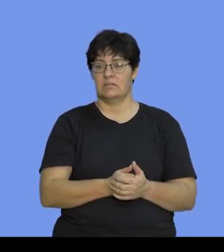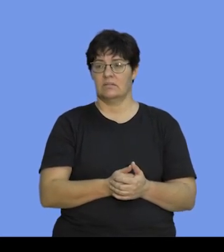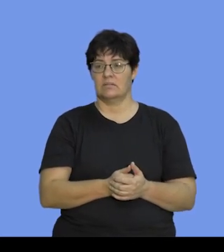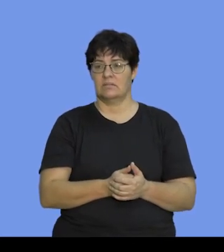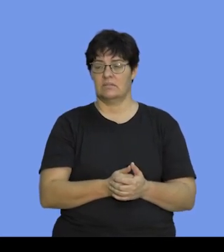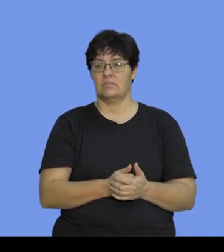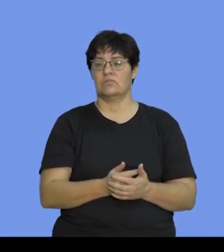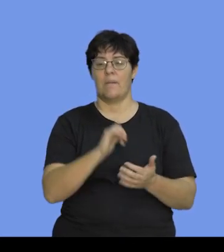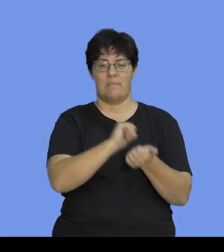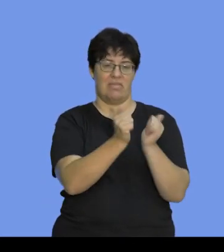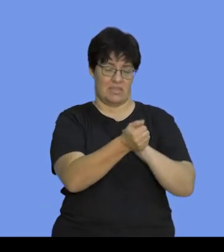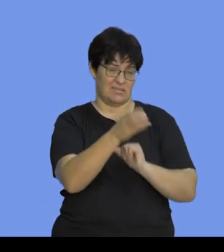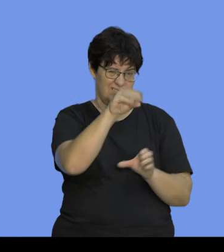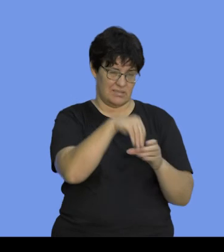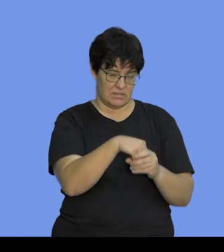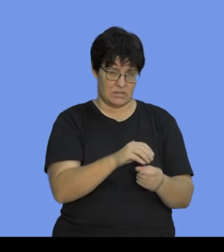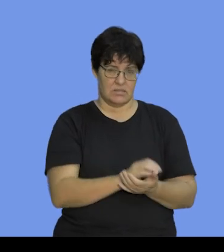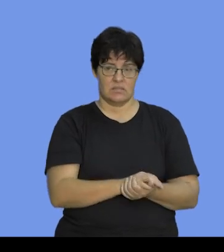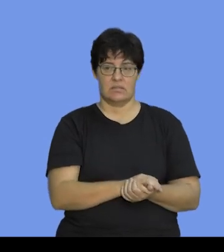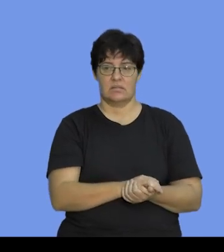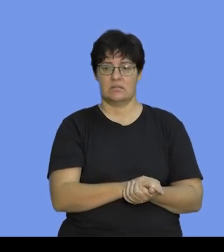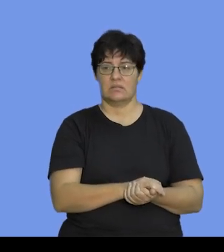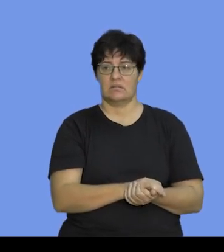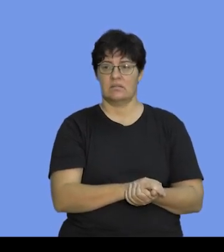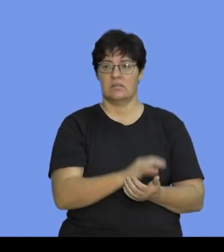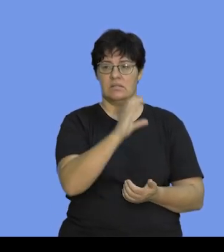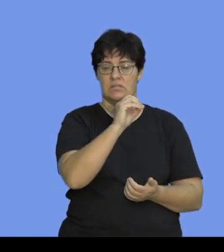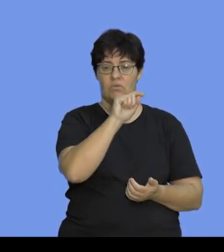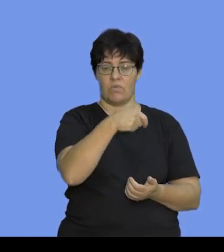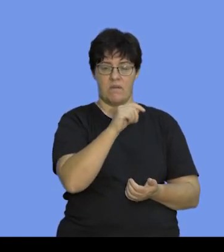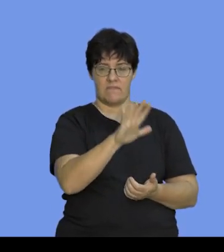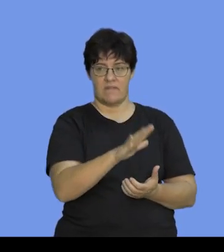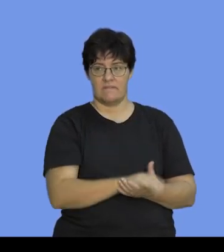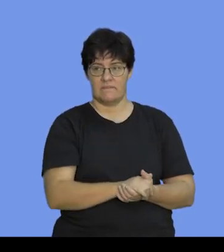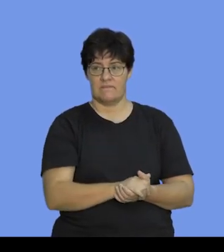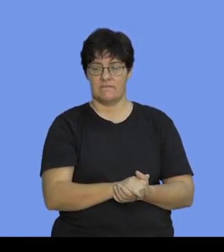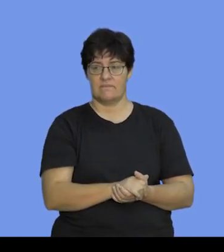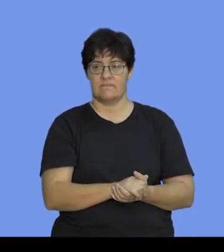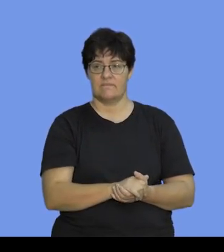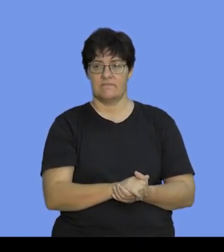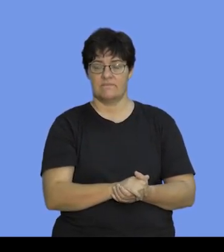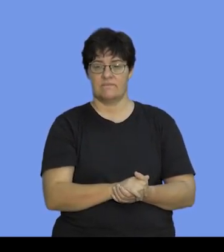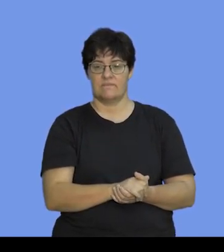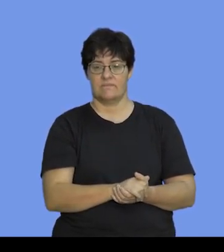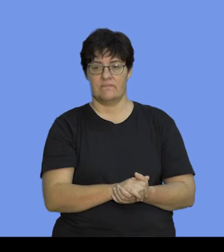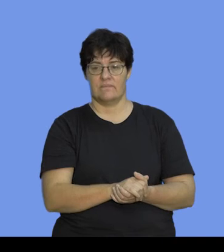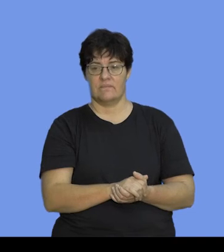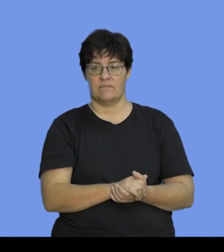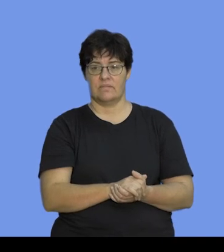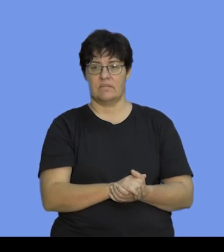value, now this is the maths part, okay? It says here 0.5, that's the concentration,